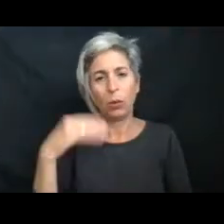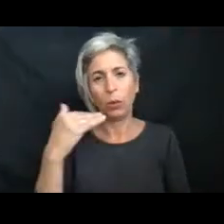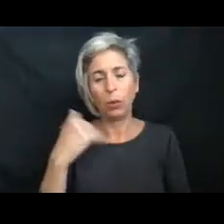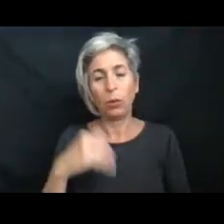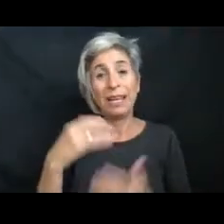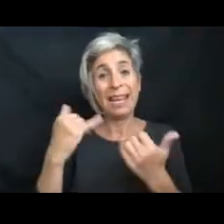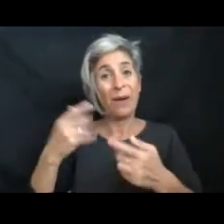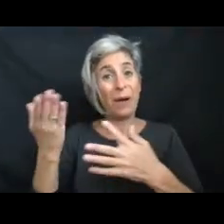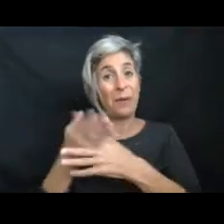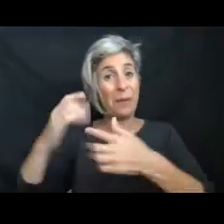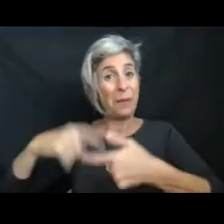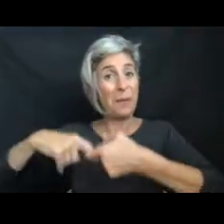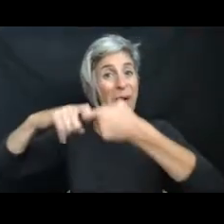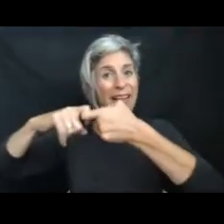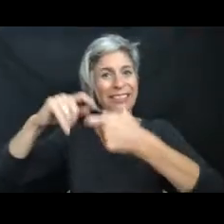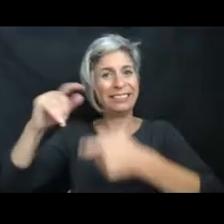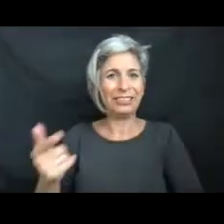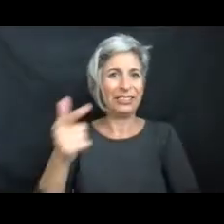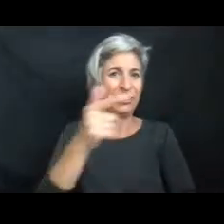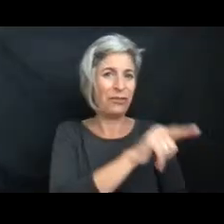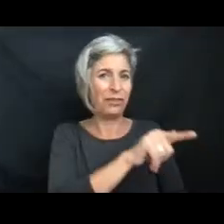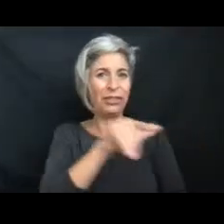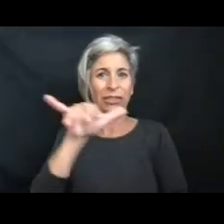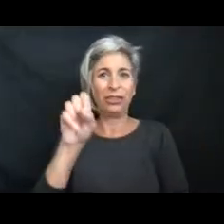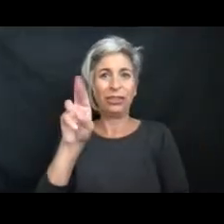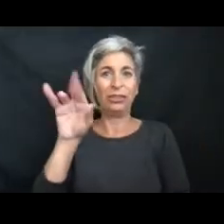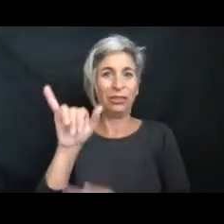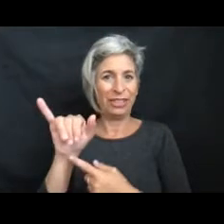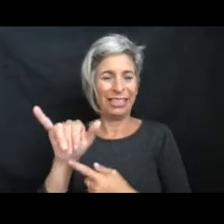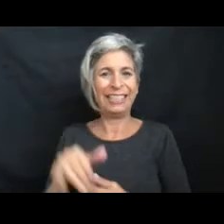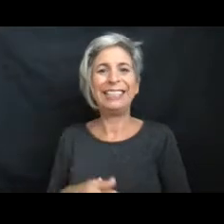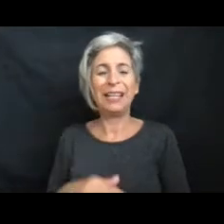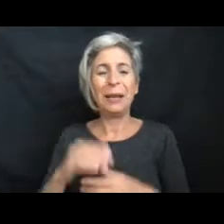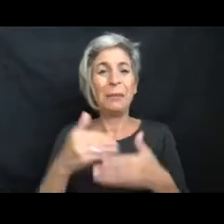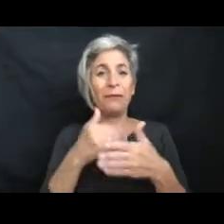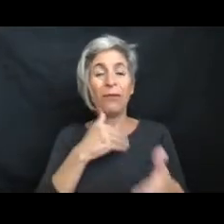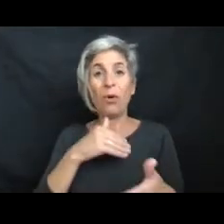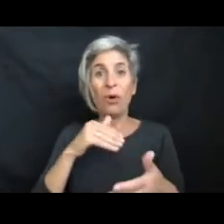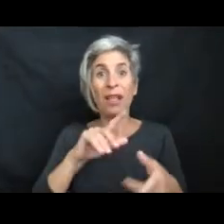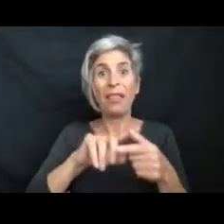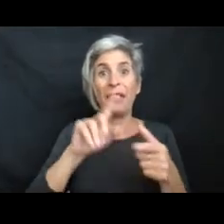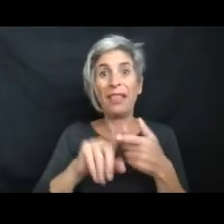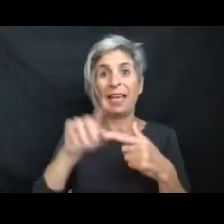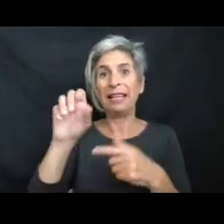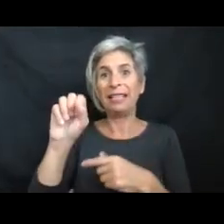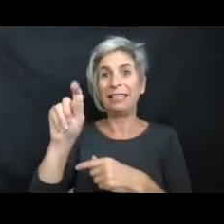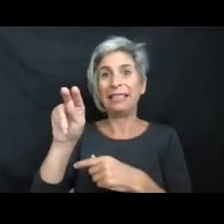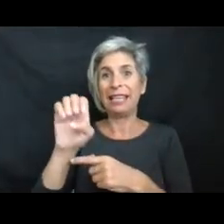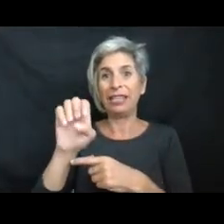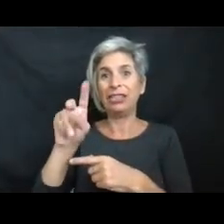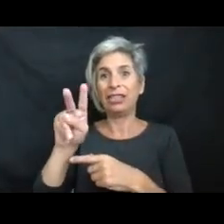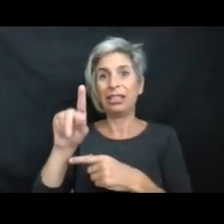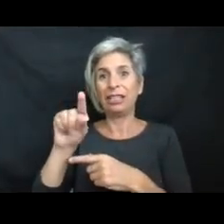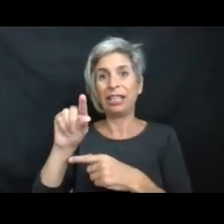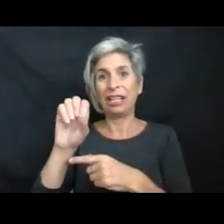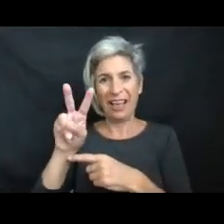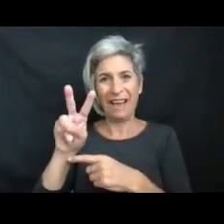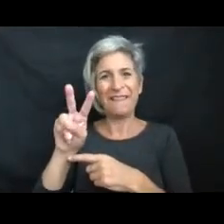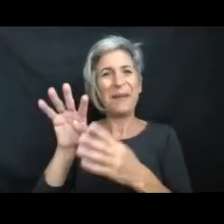pause and turn it over to Yuri before we turn it over to our SagesGov partners.